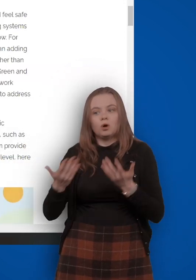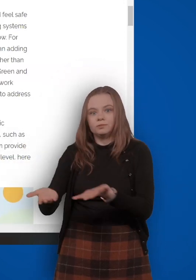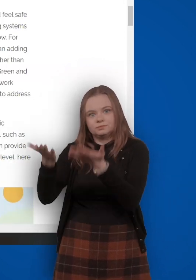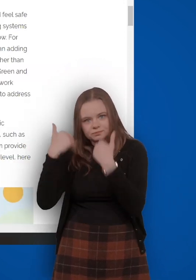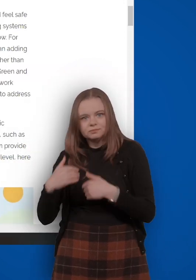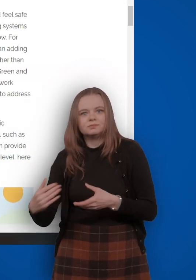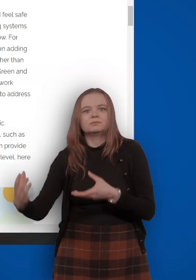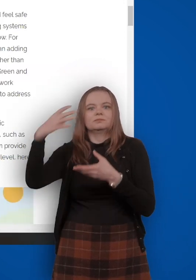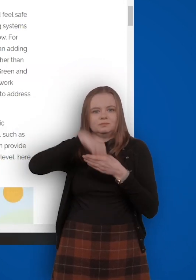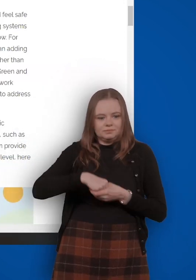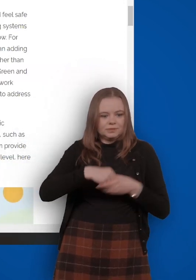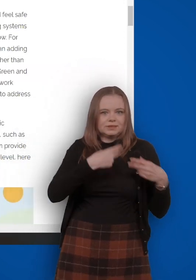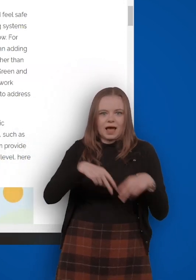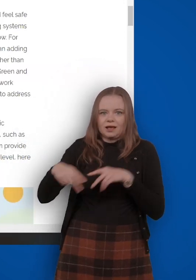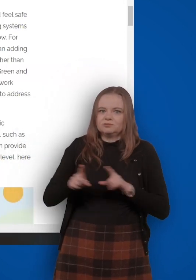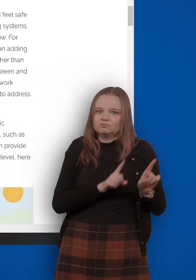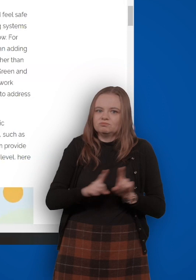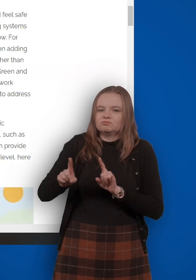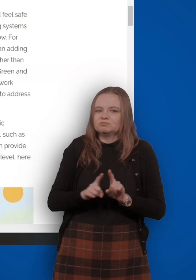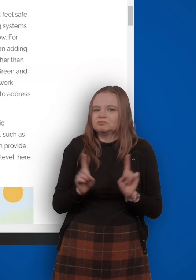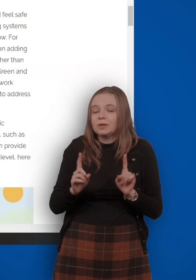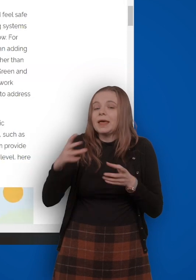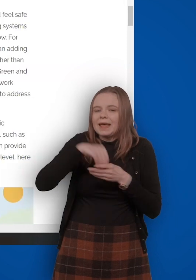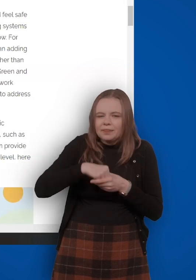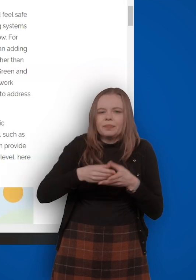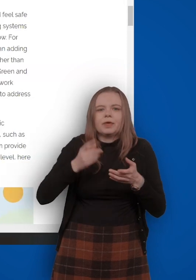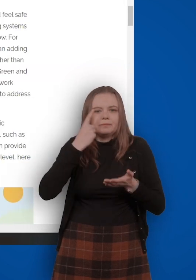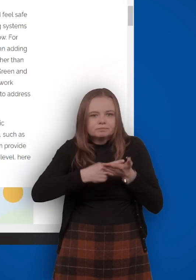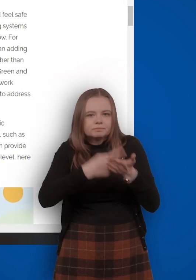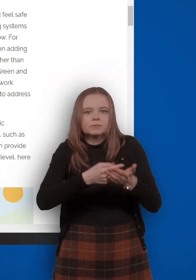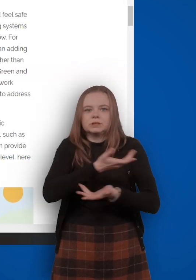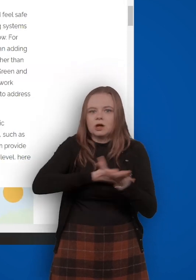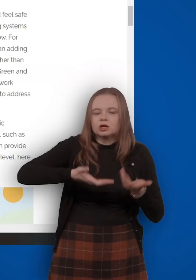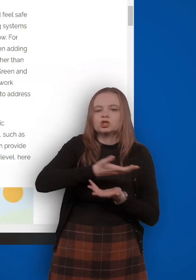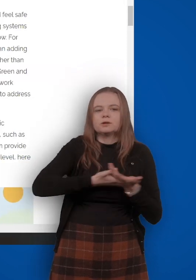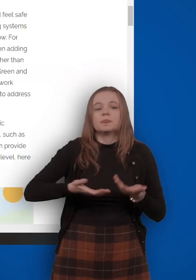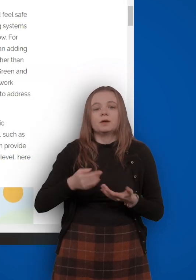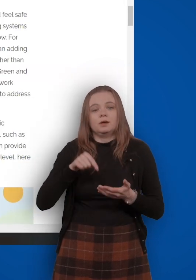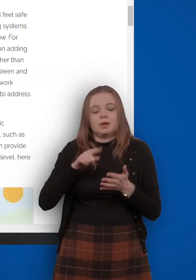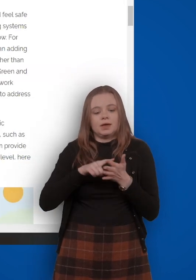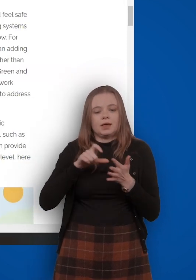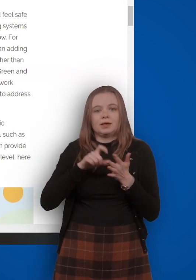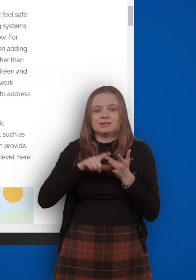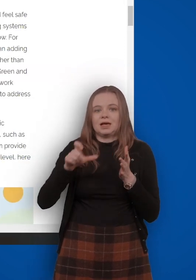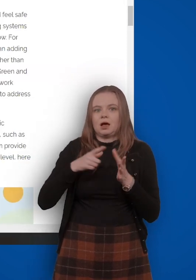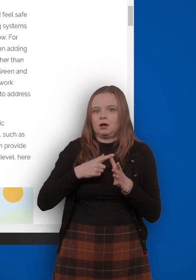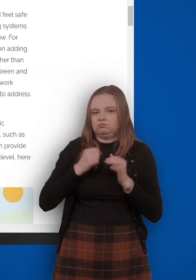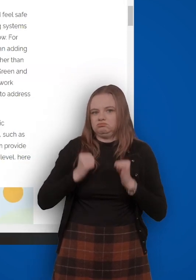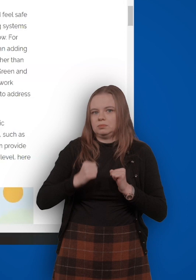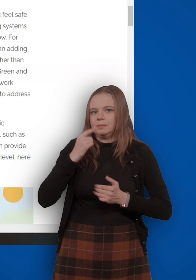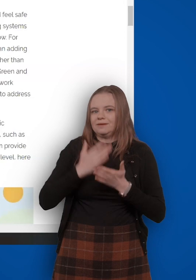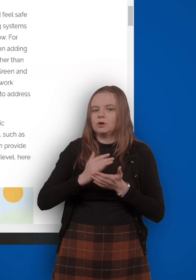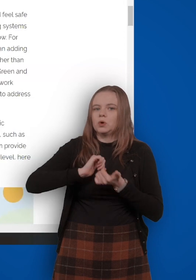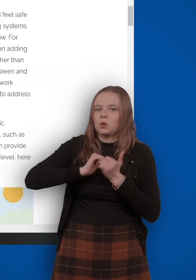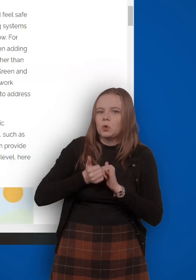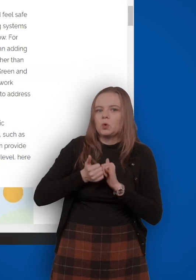into the room to be part of the decision-making, part of the discussion? EDICa's core ethic is co-design. It's